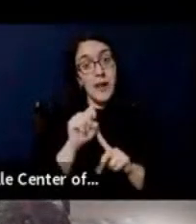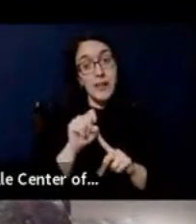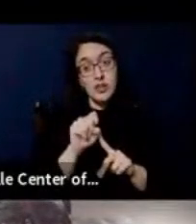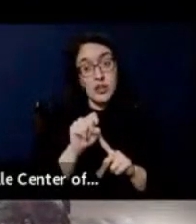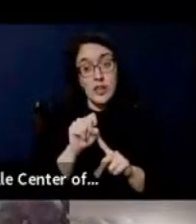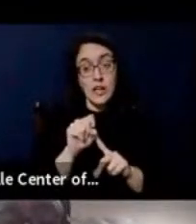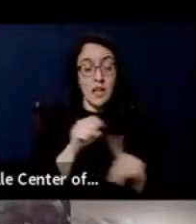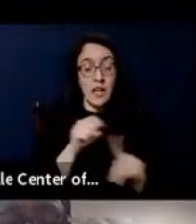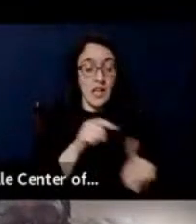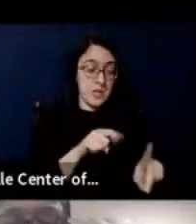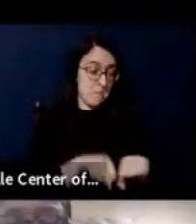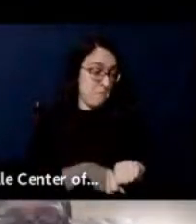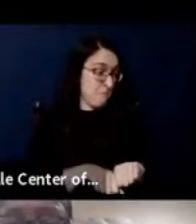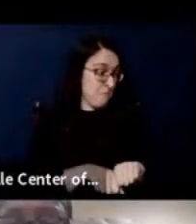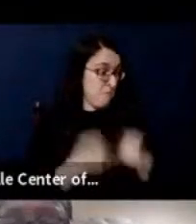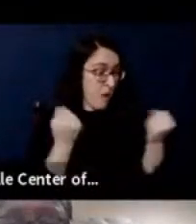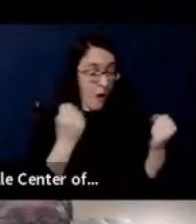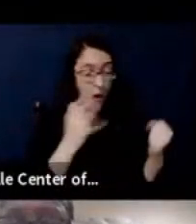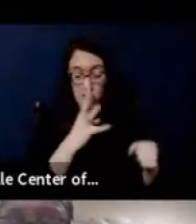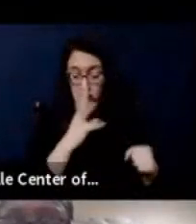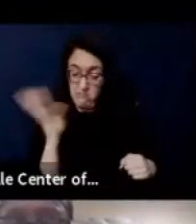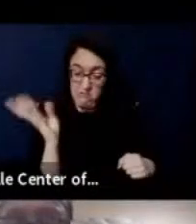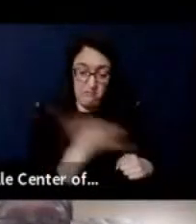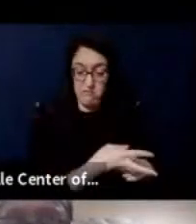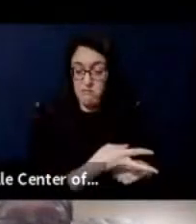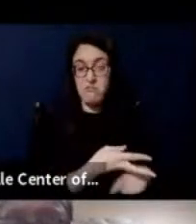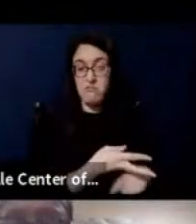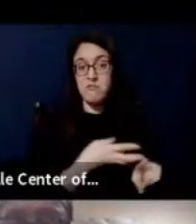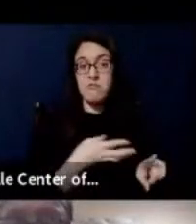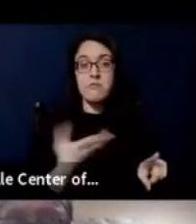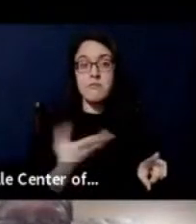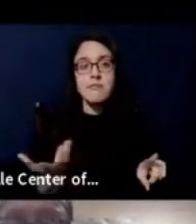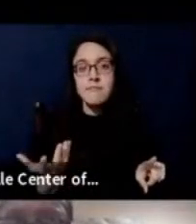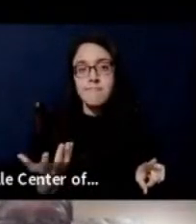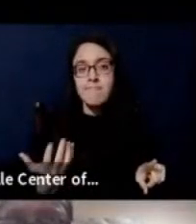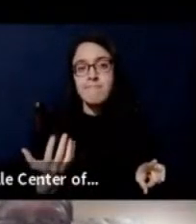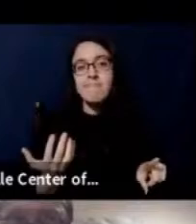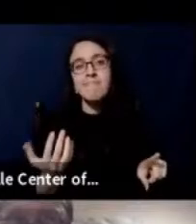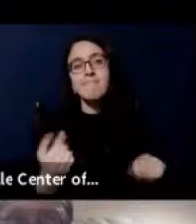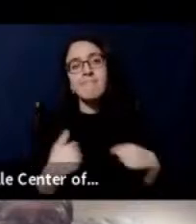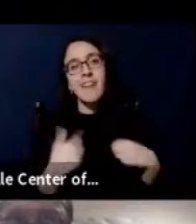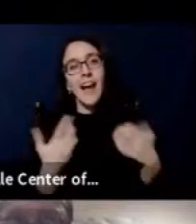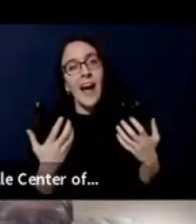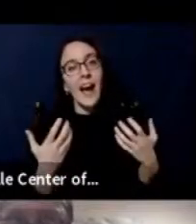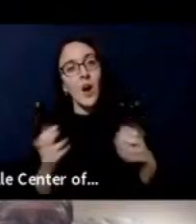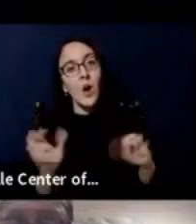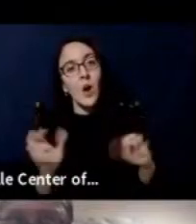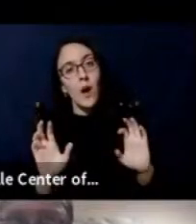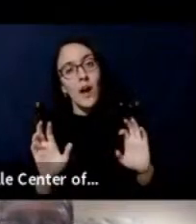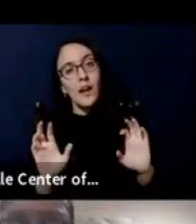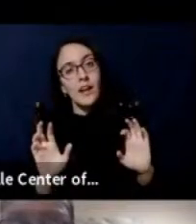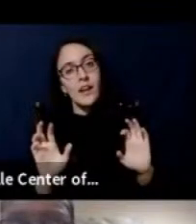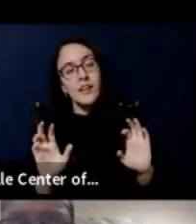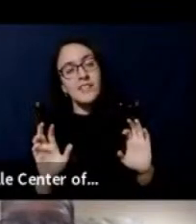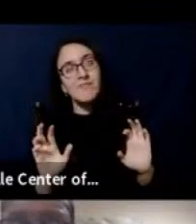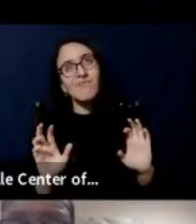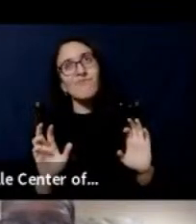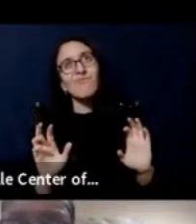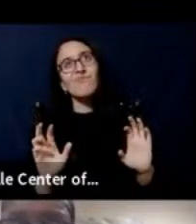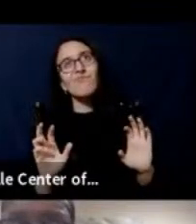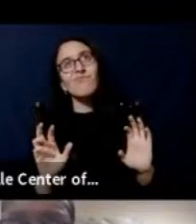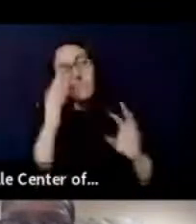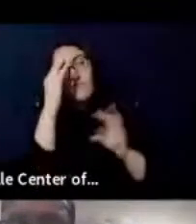significantly been disregarded, then yeah, I mean, I really don't want to send that message that there would be